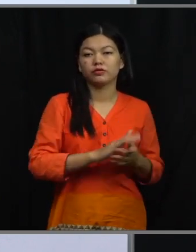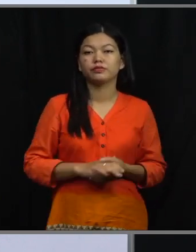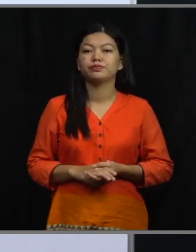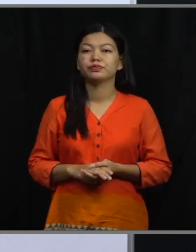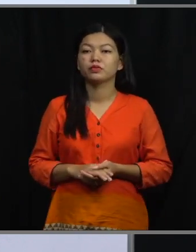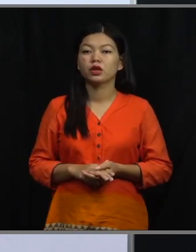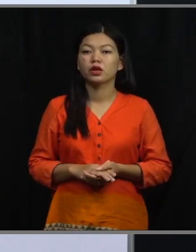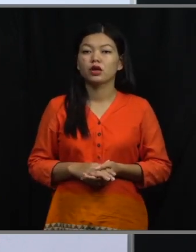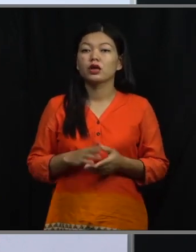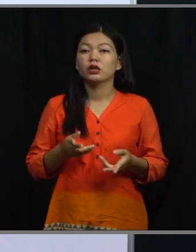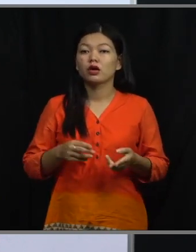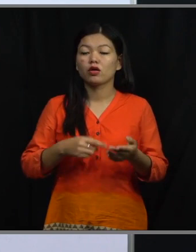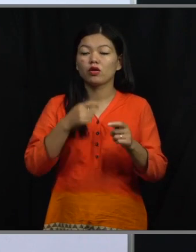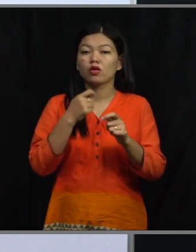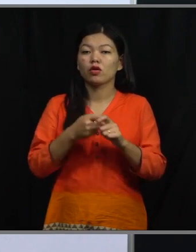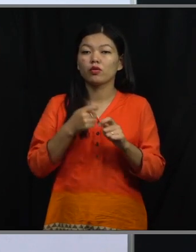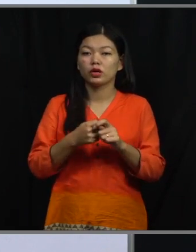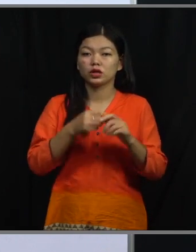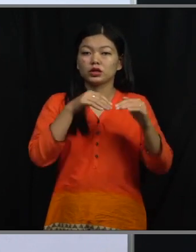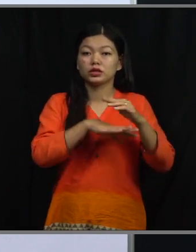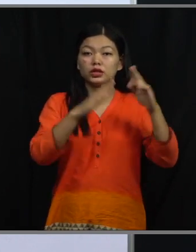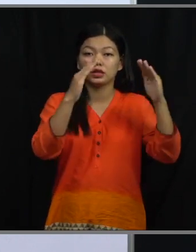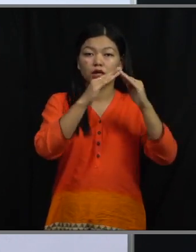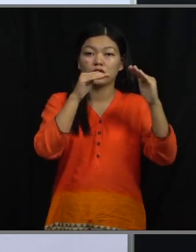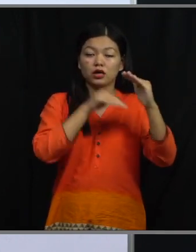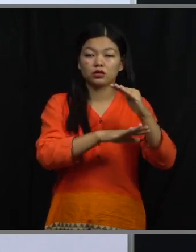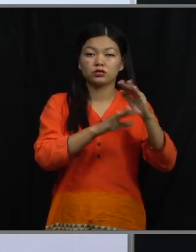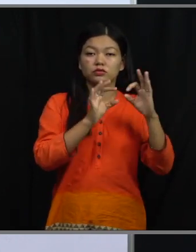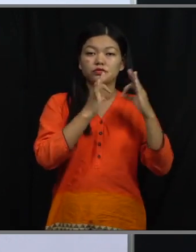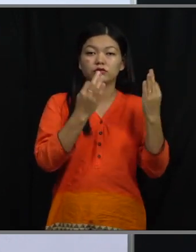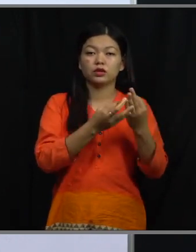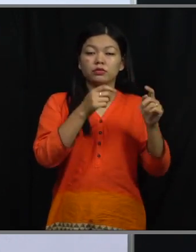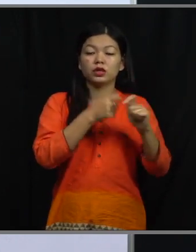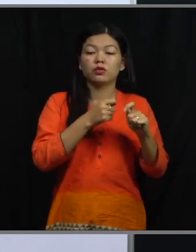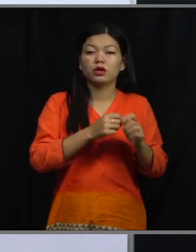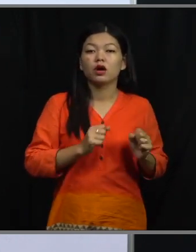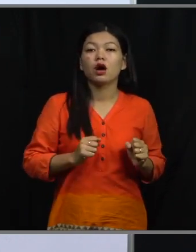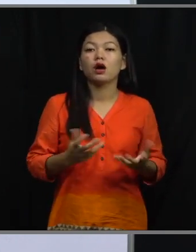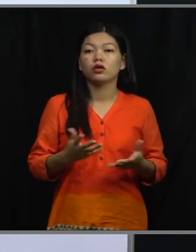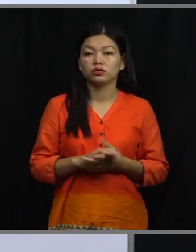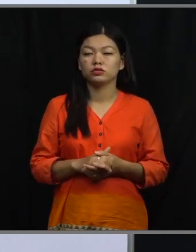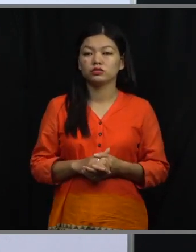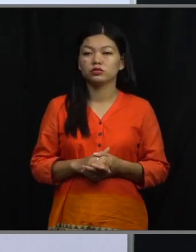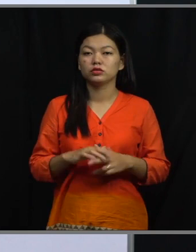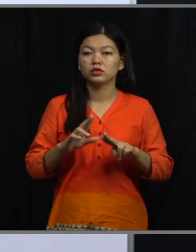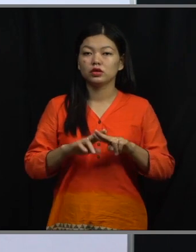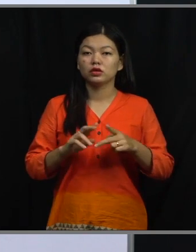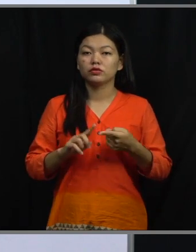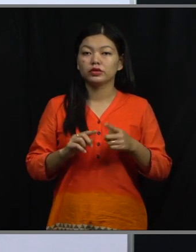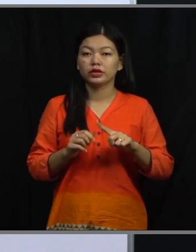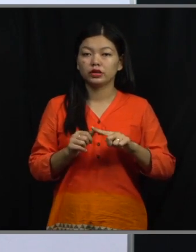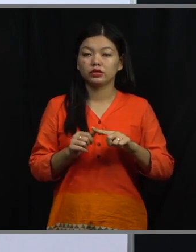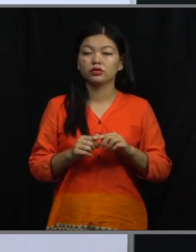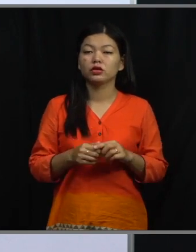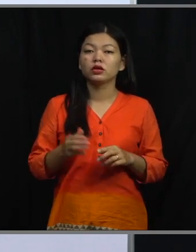As a unit, as a family, how does it functions here? Okay, the functional features are common